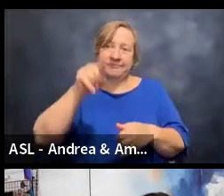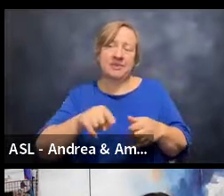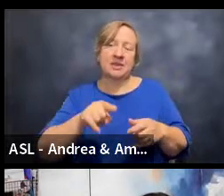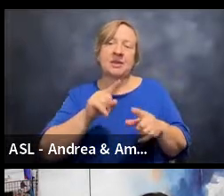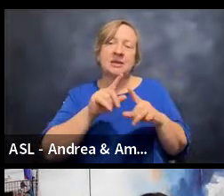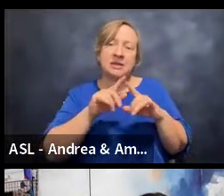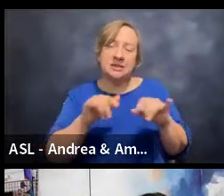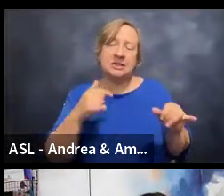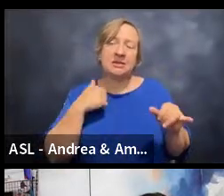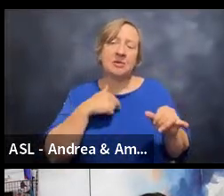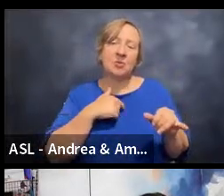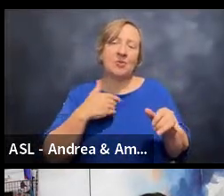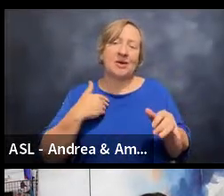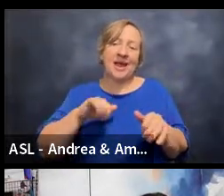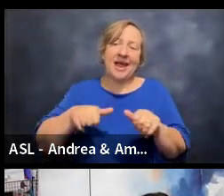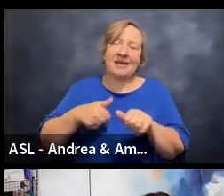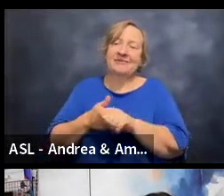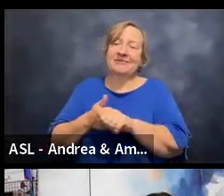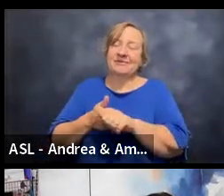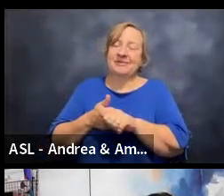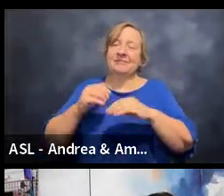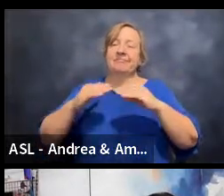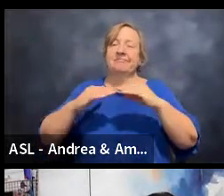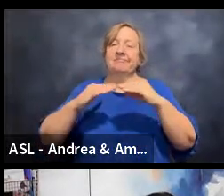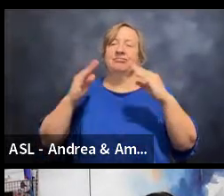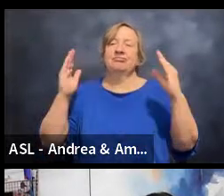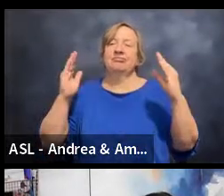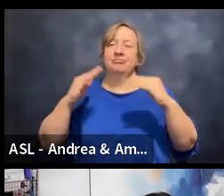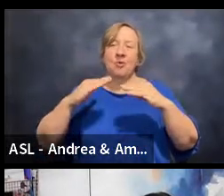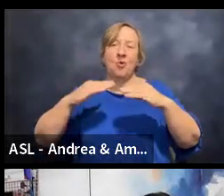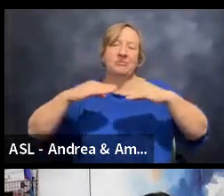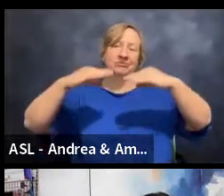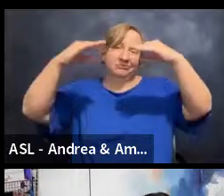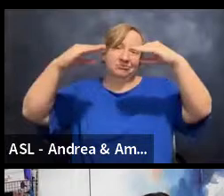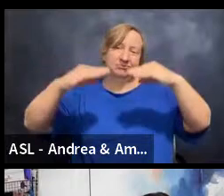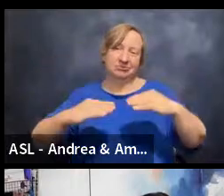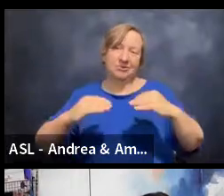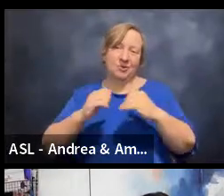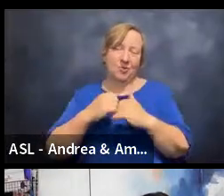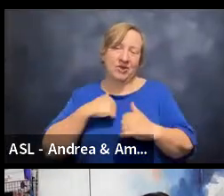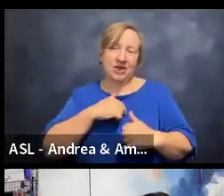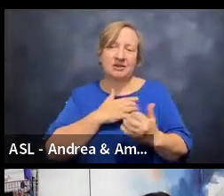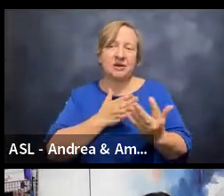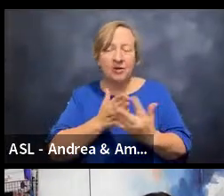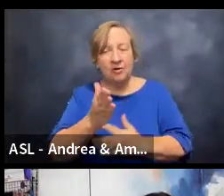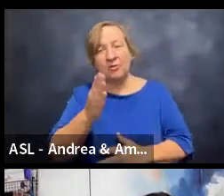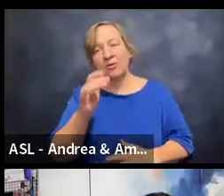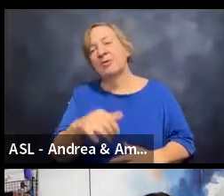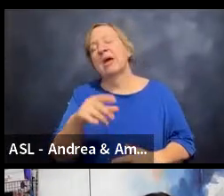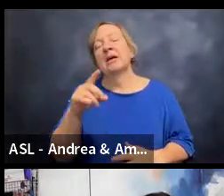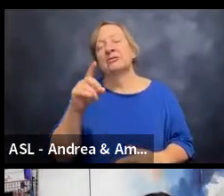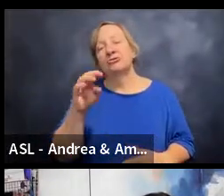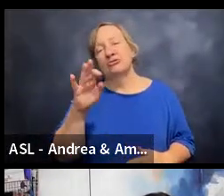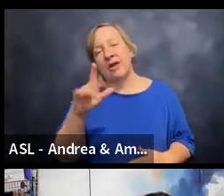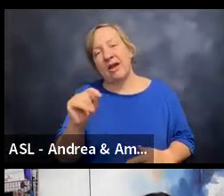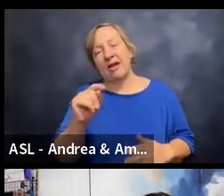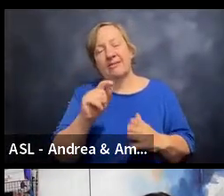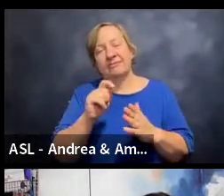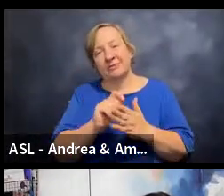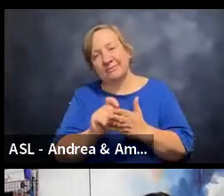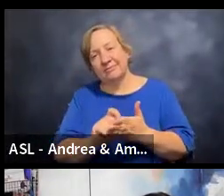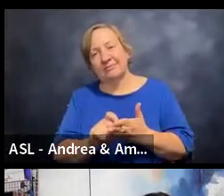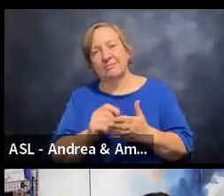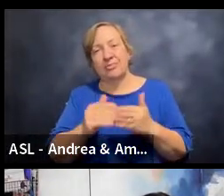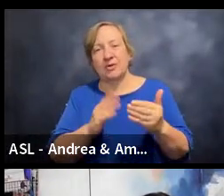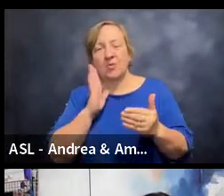carrying a movable span along with us through the draft process, and we will continue